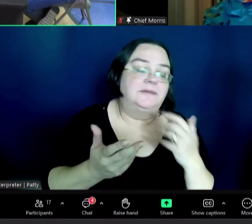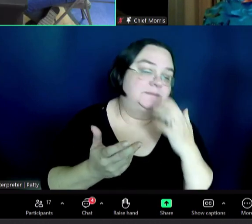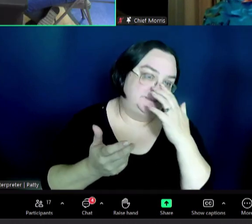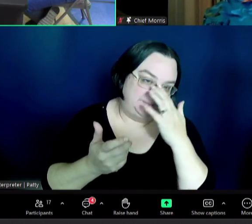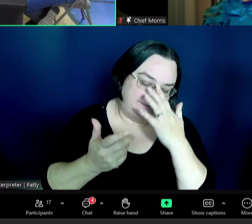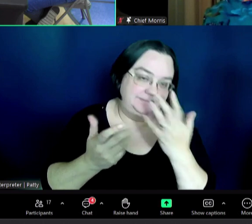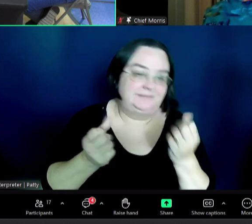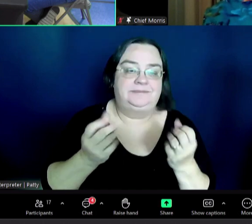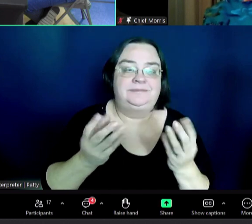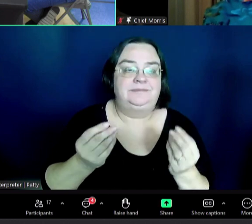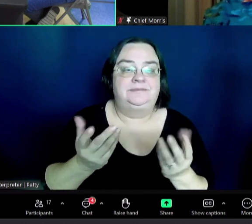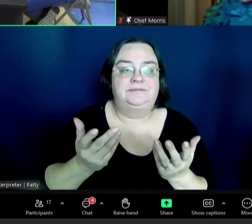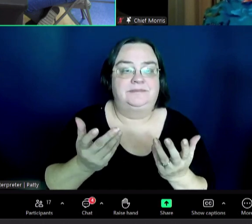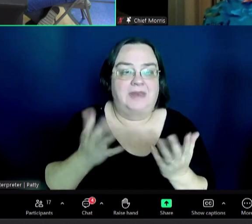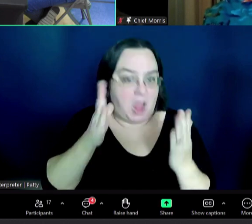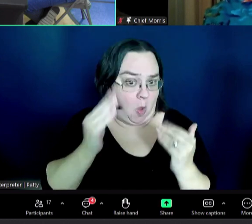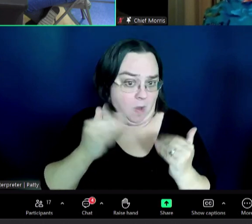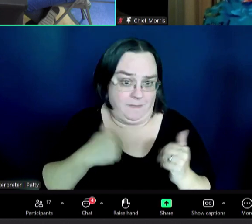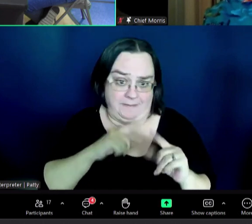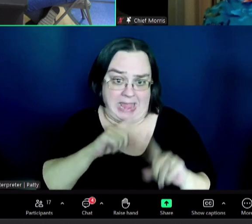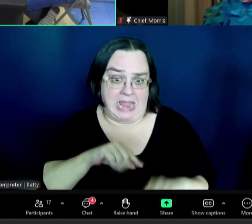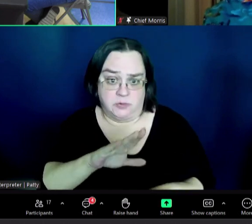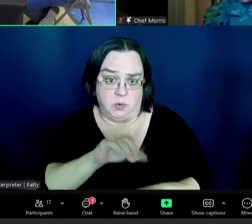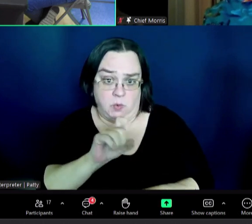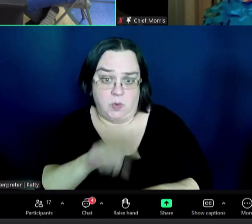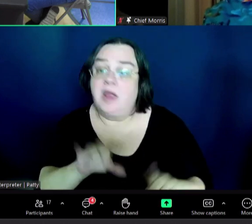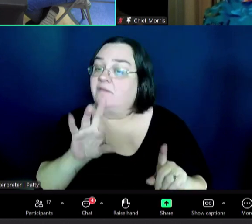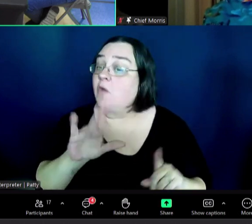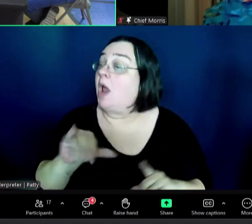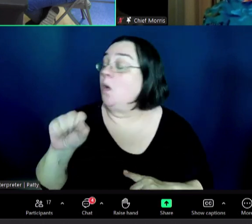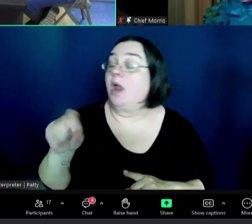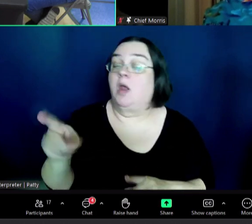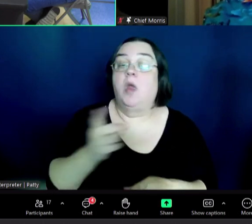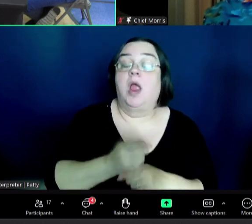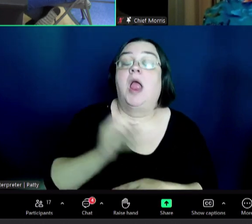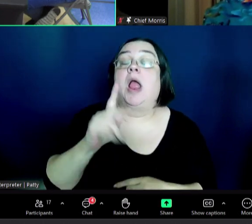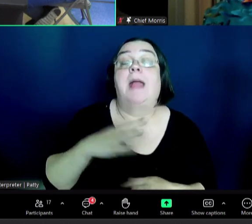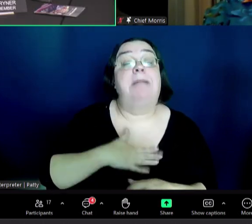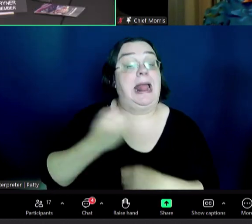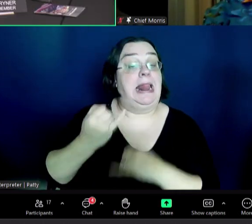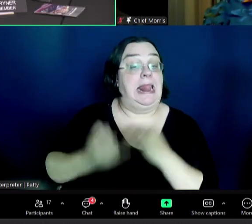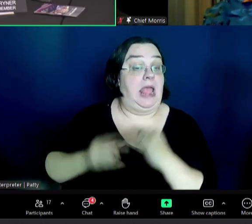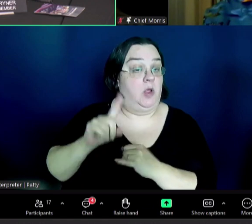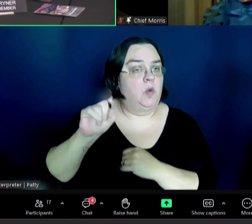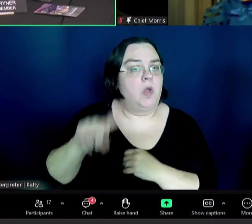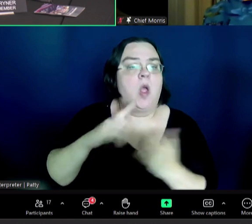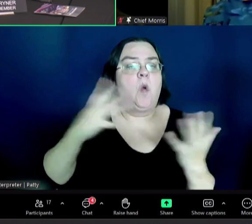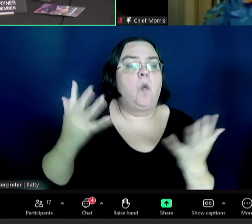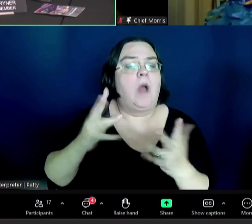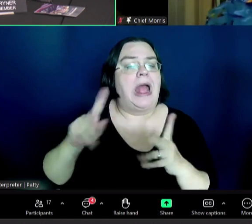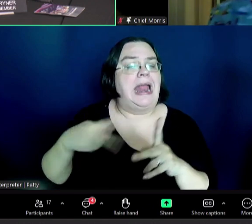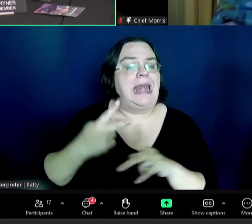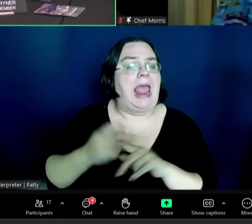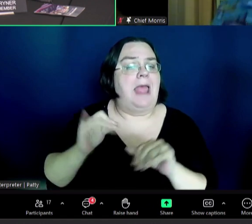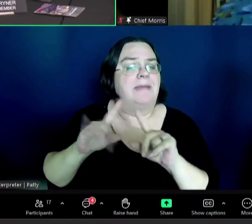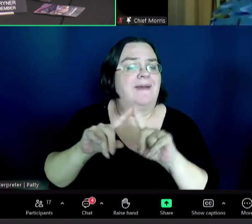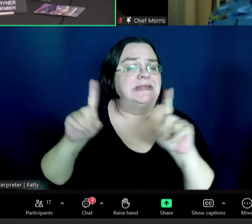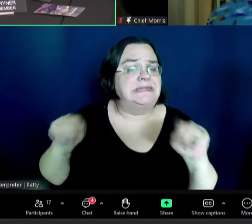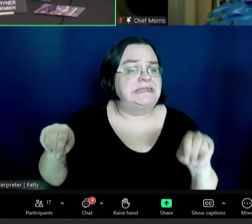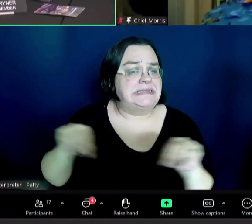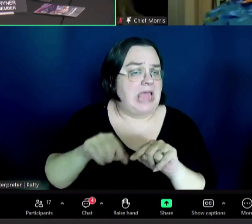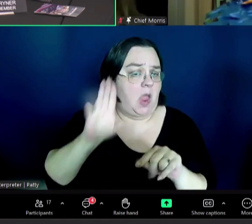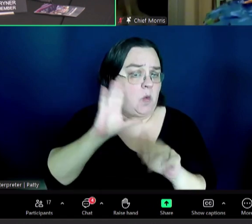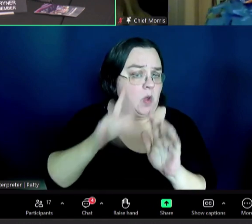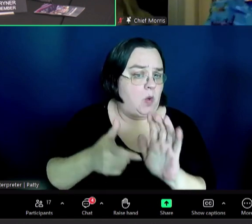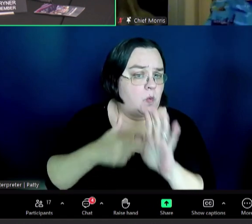So I hope I'm answering your question. No, you are. And then my last question is, what kind of signage would we be required to put